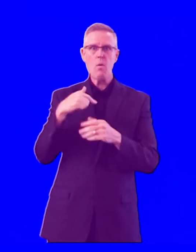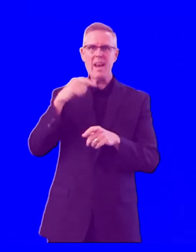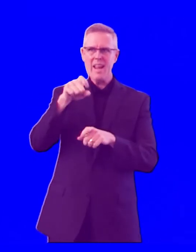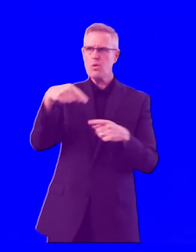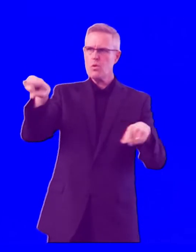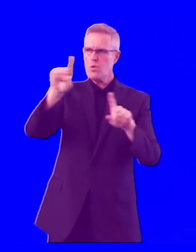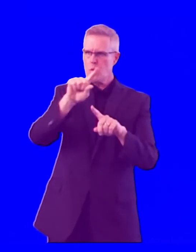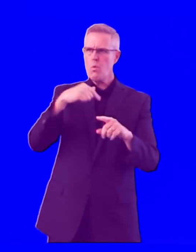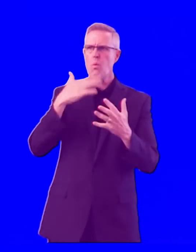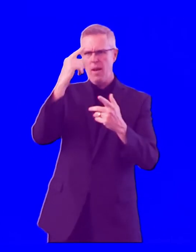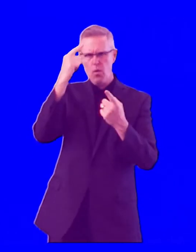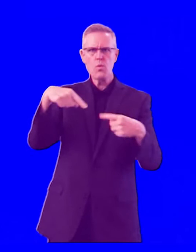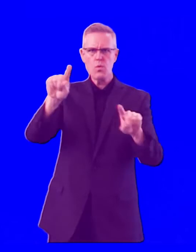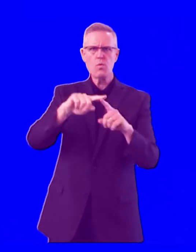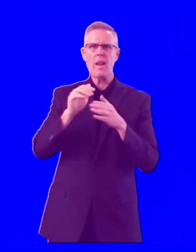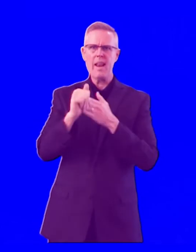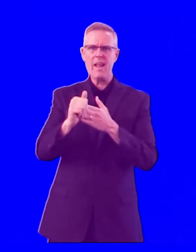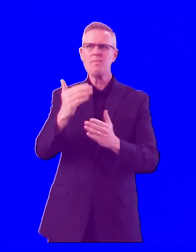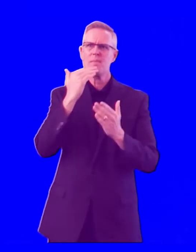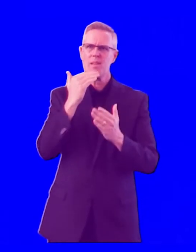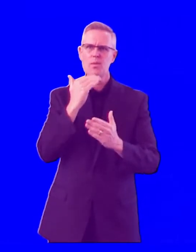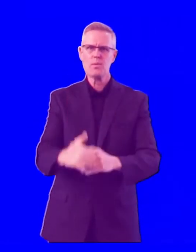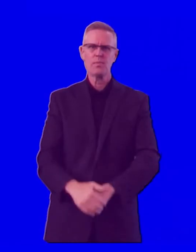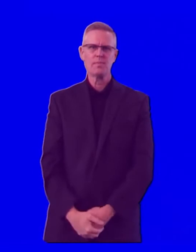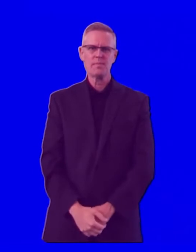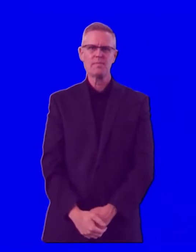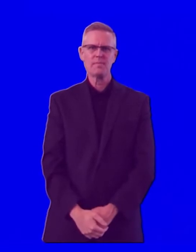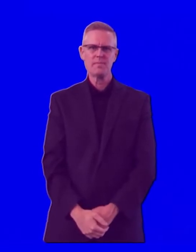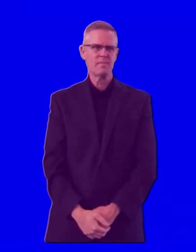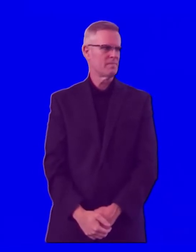You are the ones that we have been waiting for. Thank you.